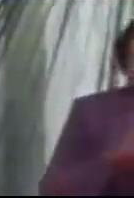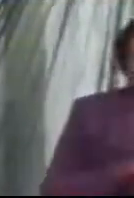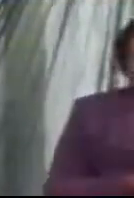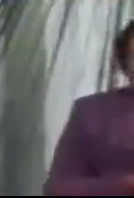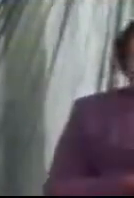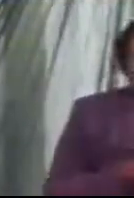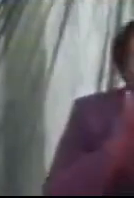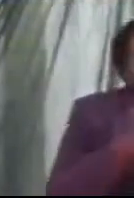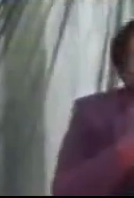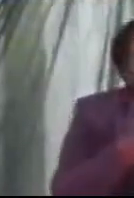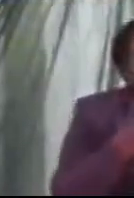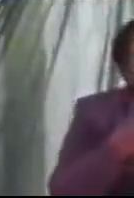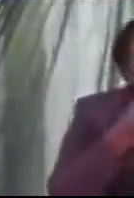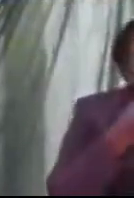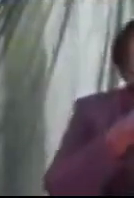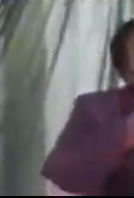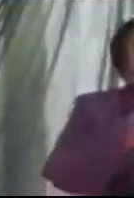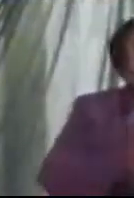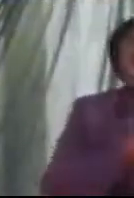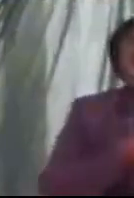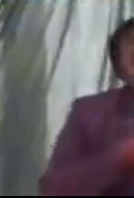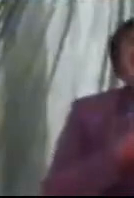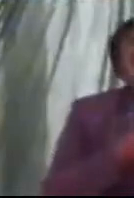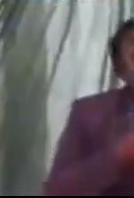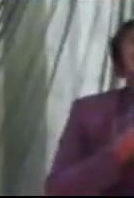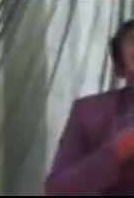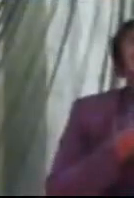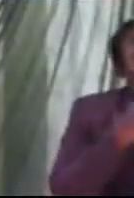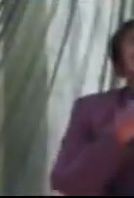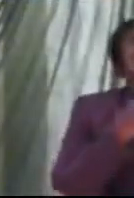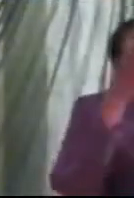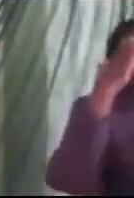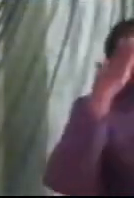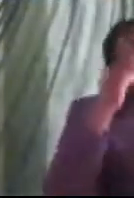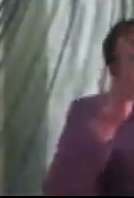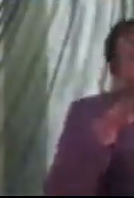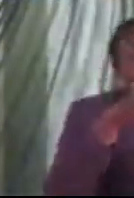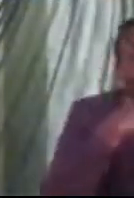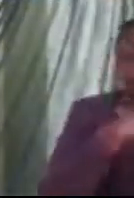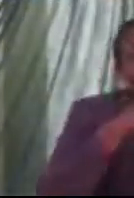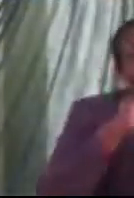for? I'm not sure. Okay.